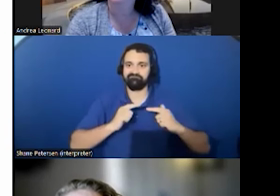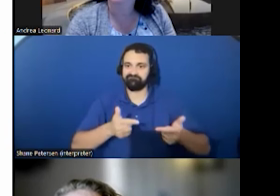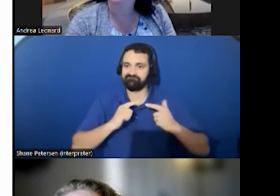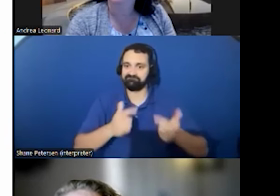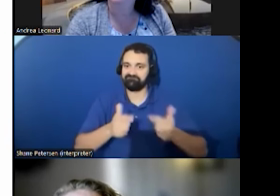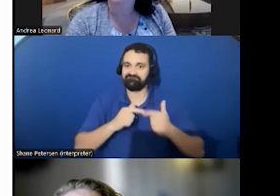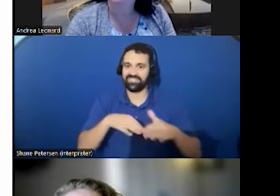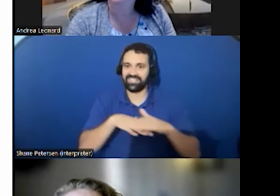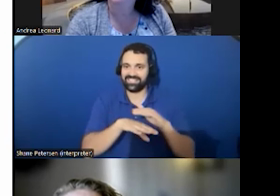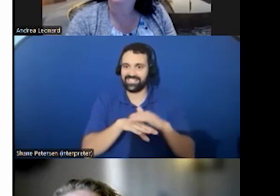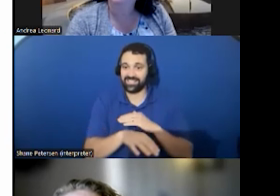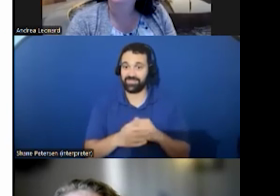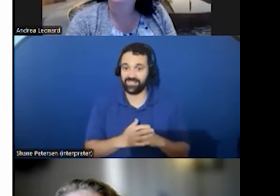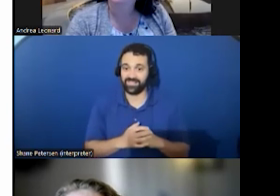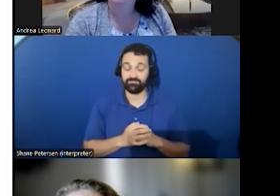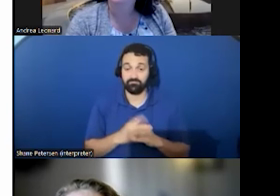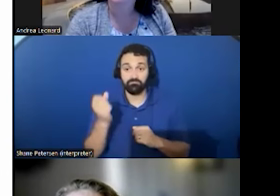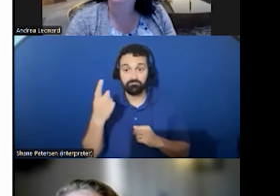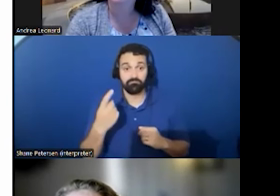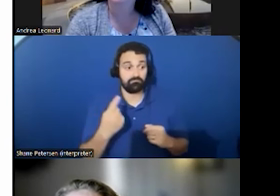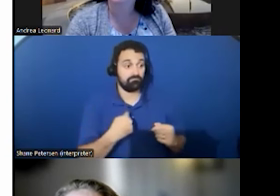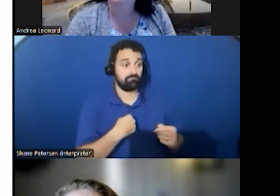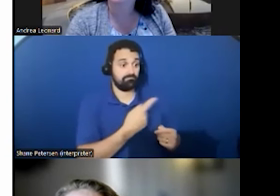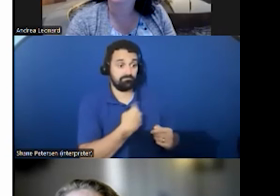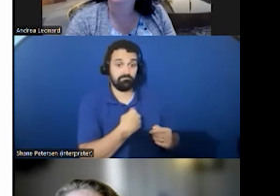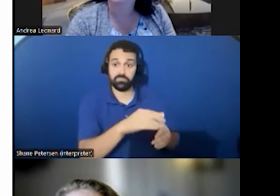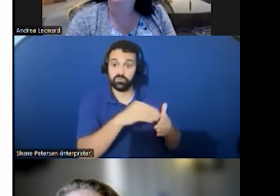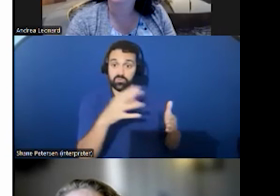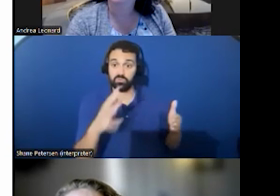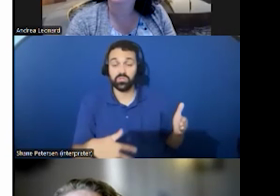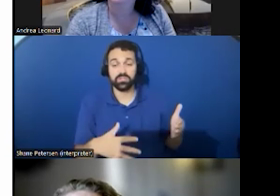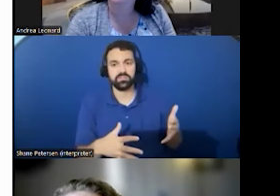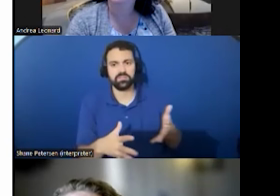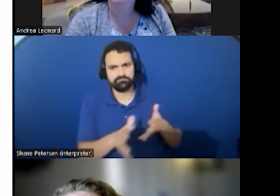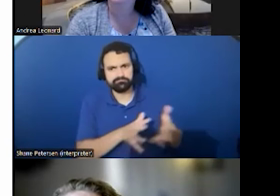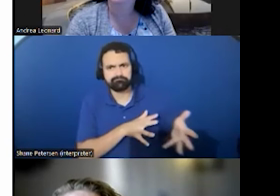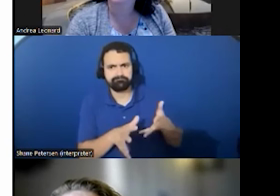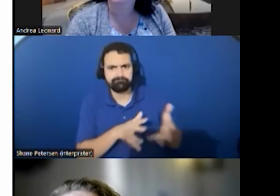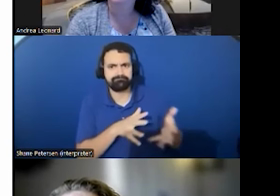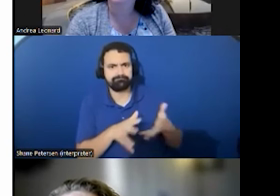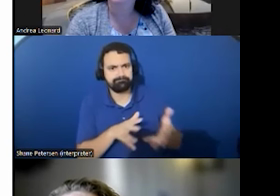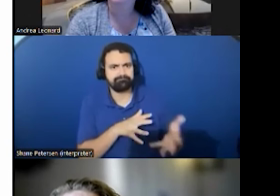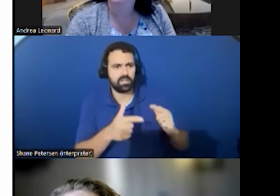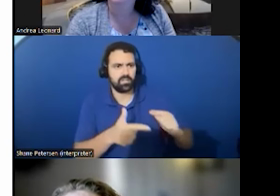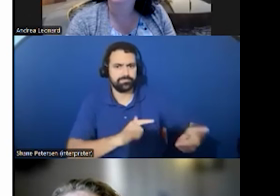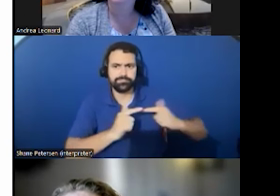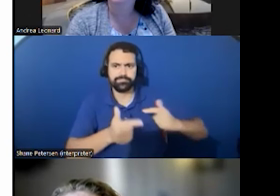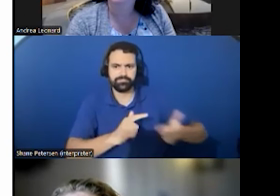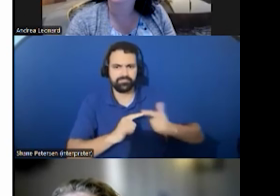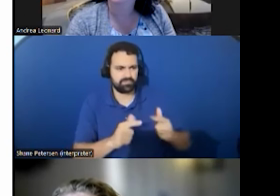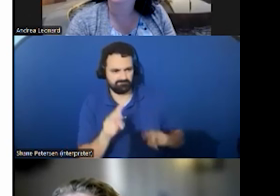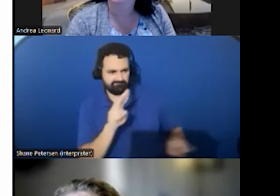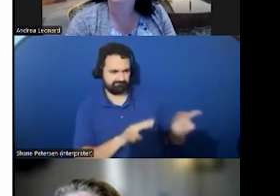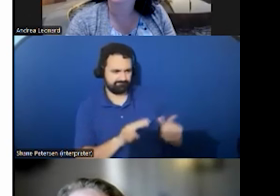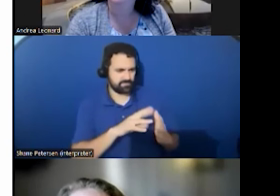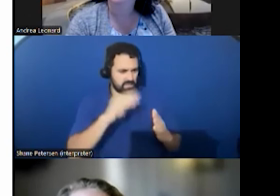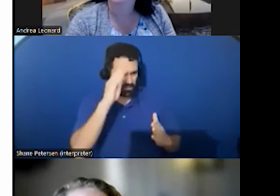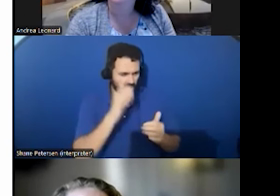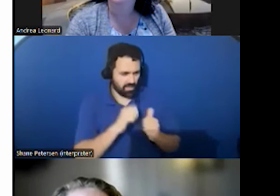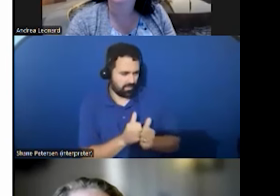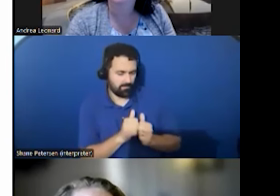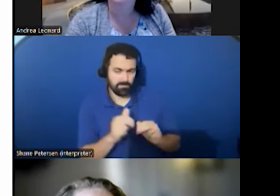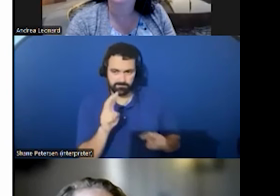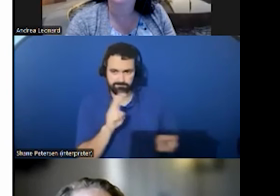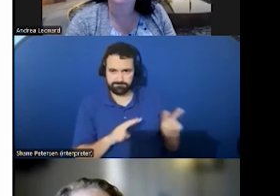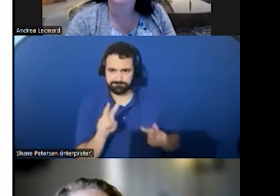potatoes, when we're actually dealing with our students and we are interacting with them, assessing their learning, things like that. So